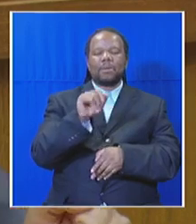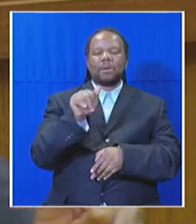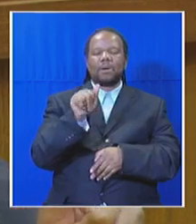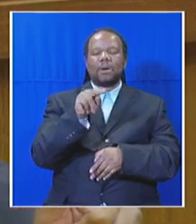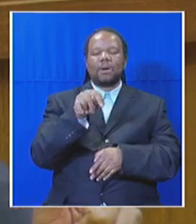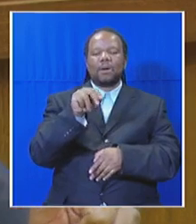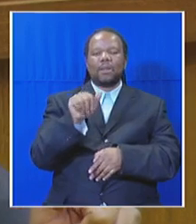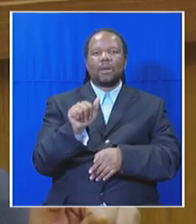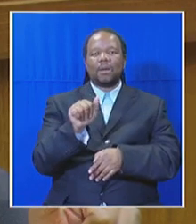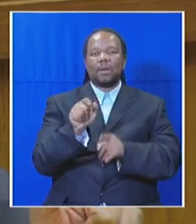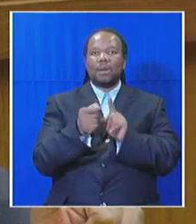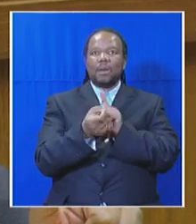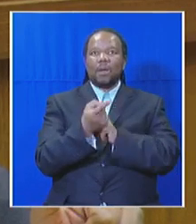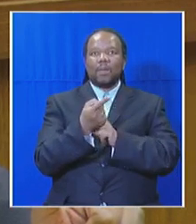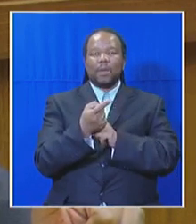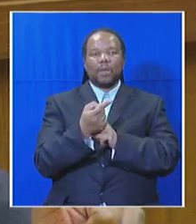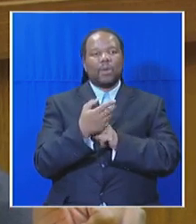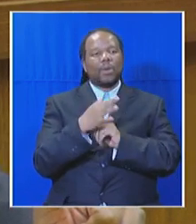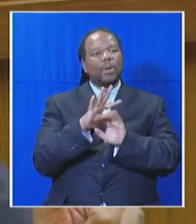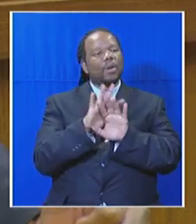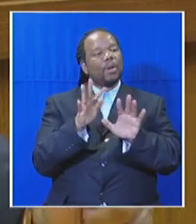what had happened, Marikana, there was a strike.